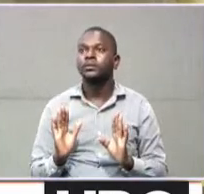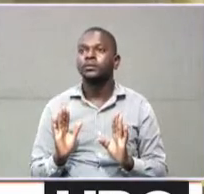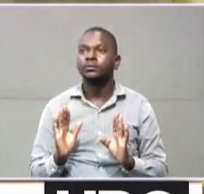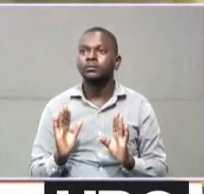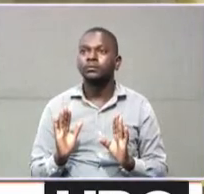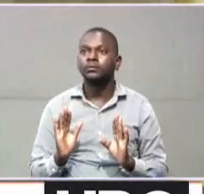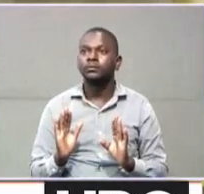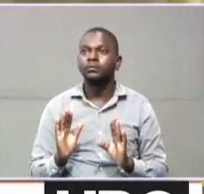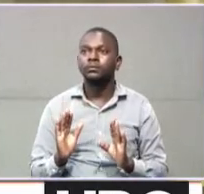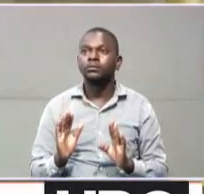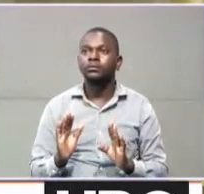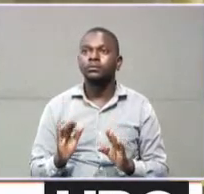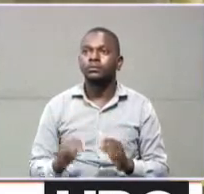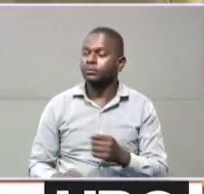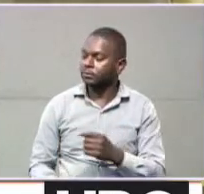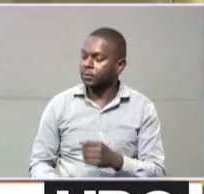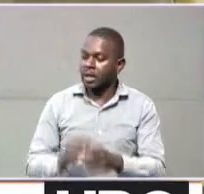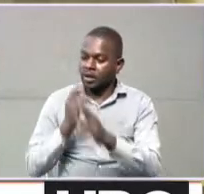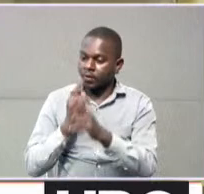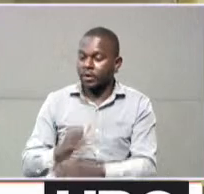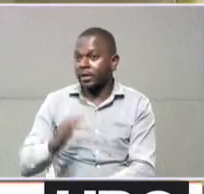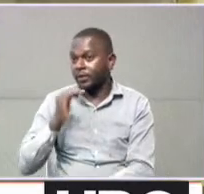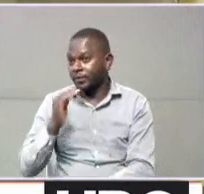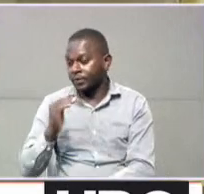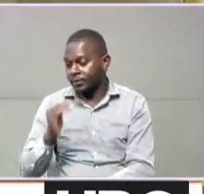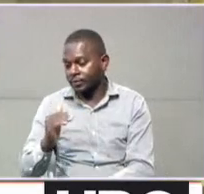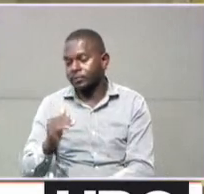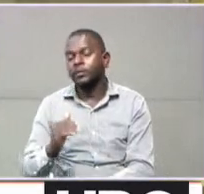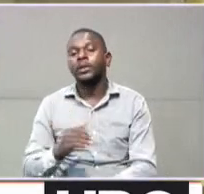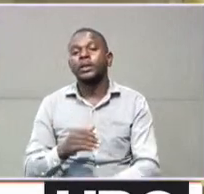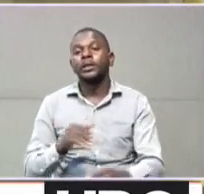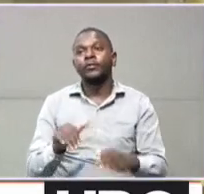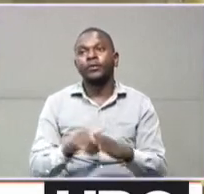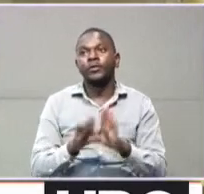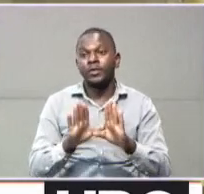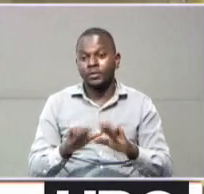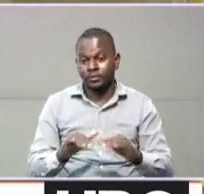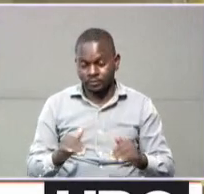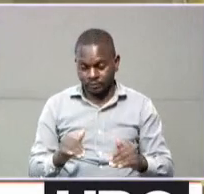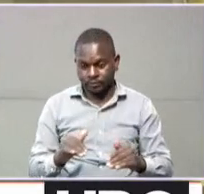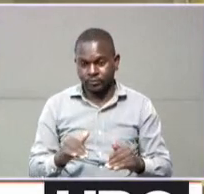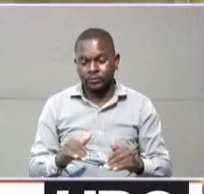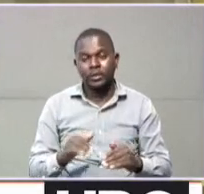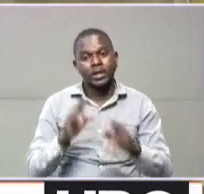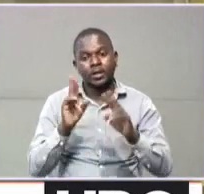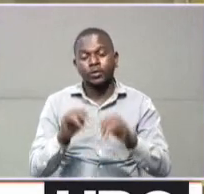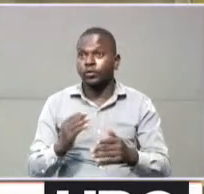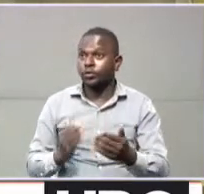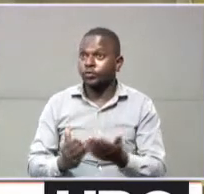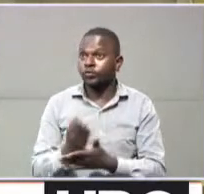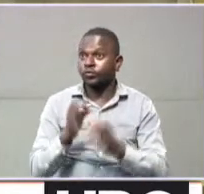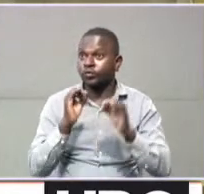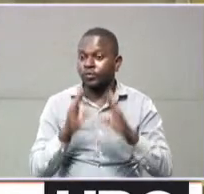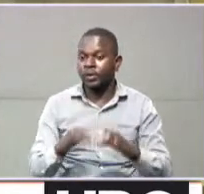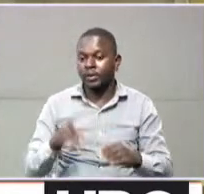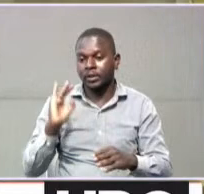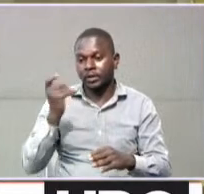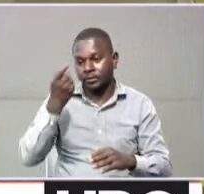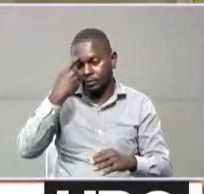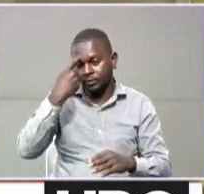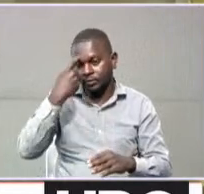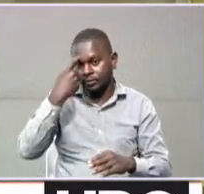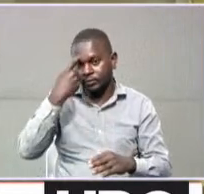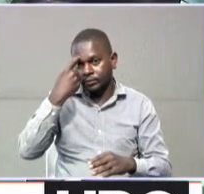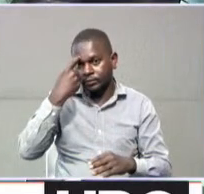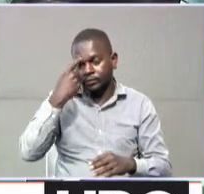straight and sharp right on a new speaker and colleagues it is not true that government